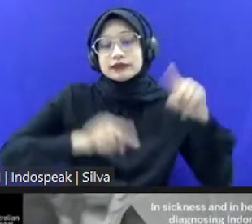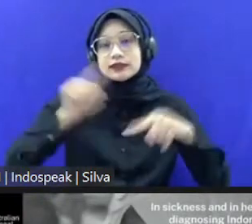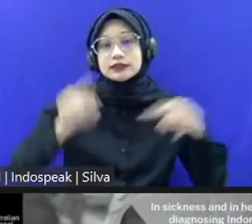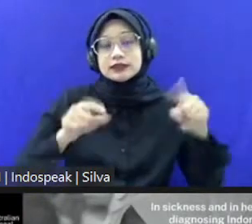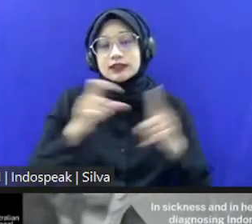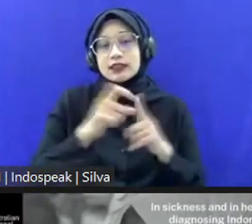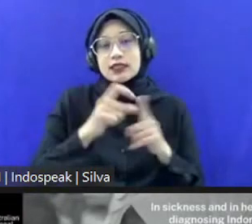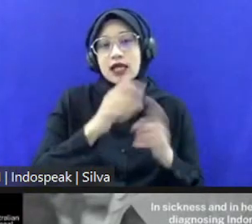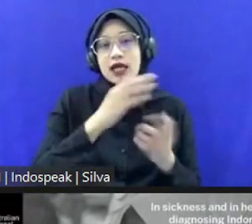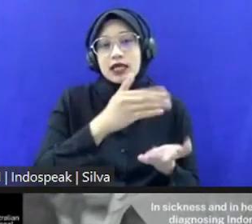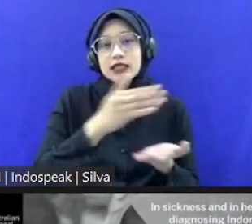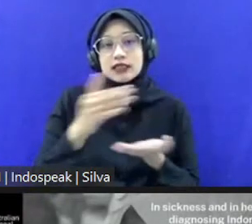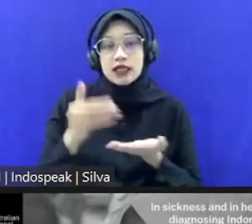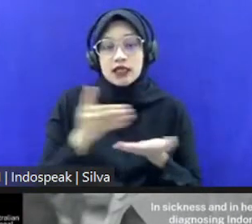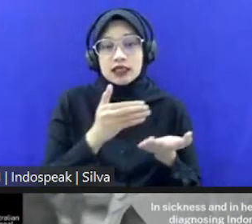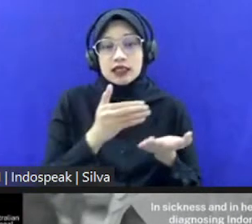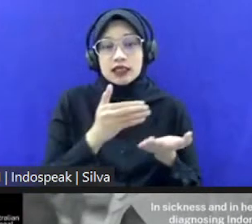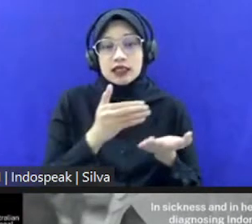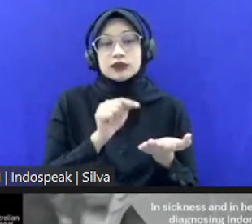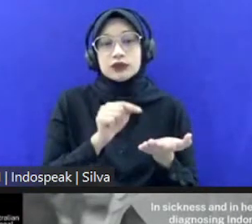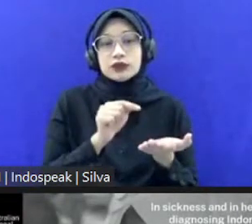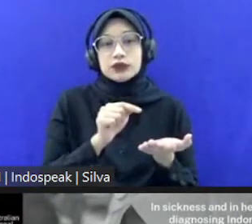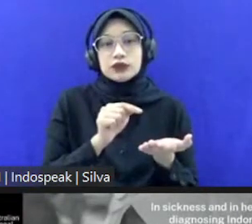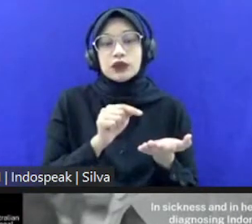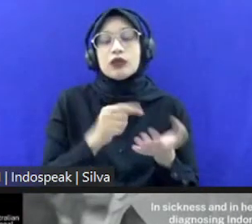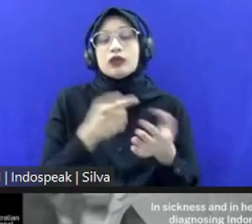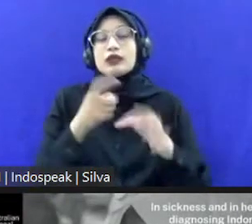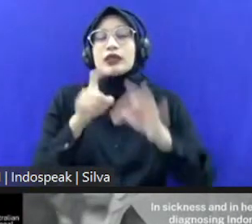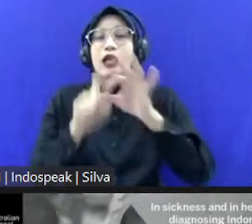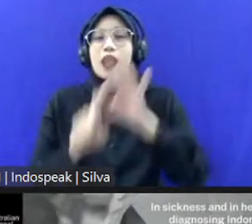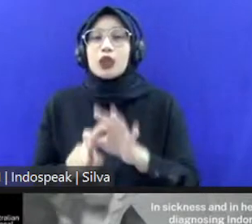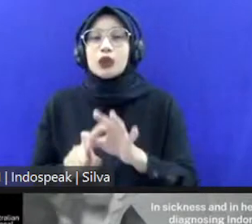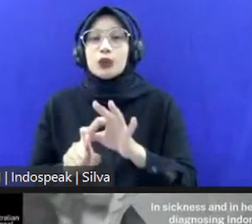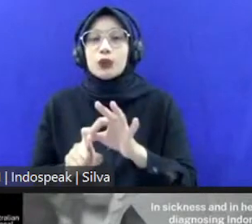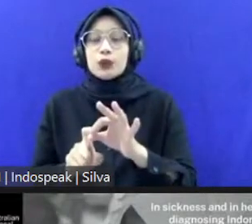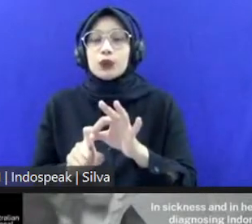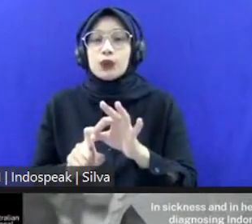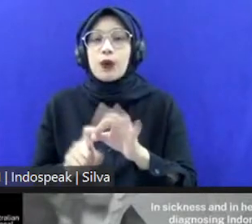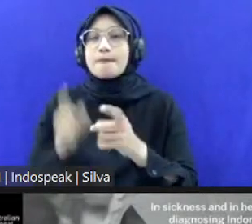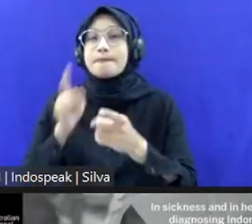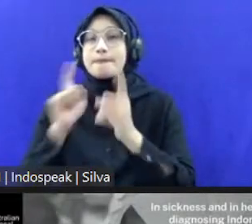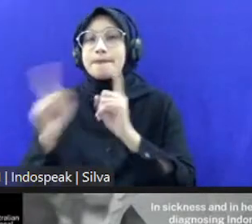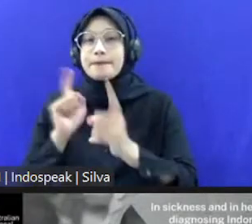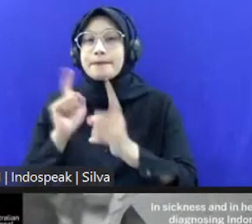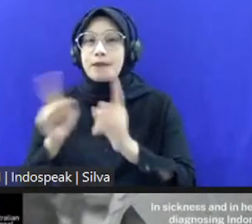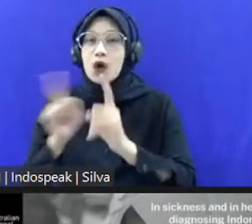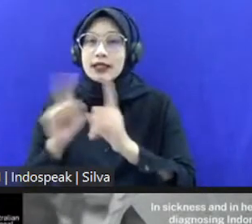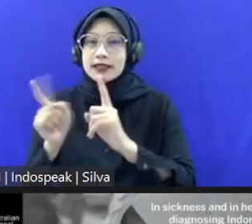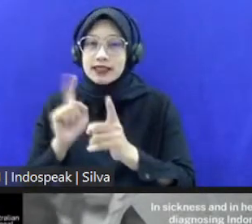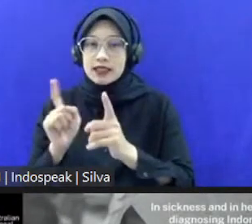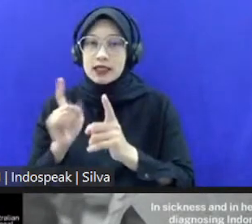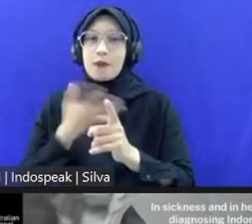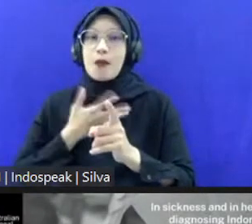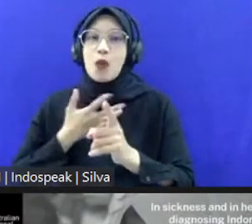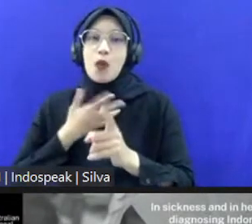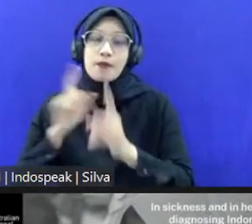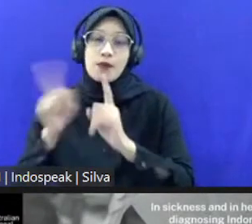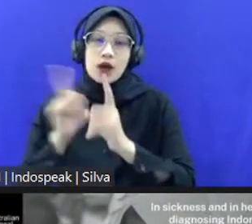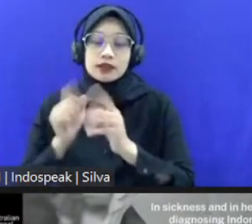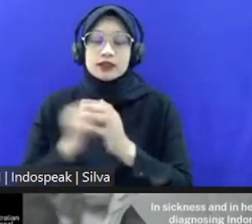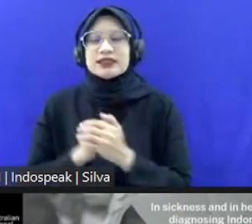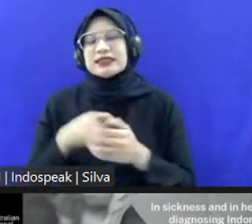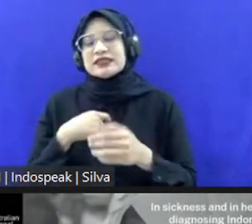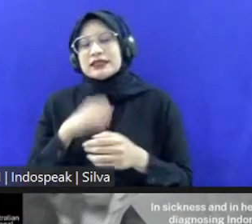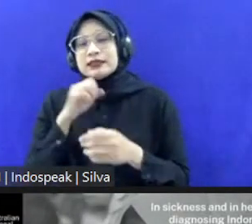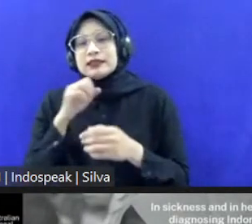COVID-19 in Indonesia right now is actually depends on the political will. I hate to say the political will